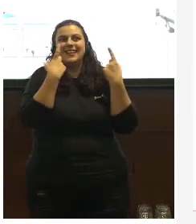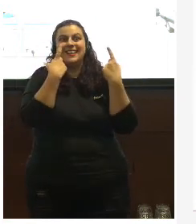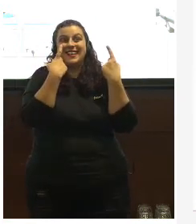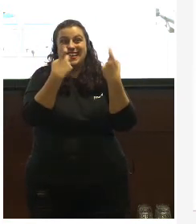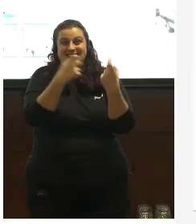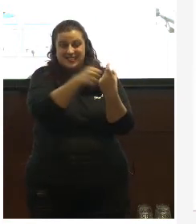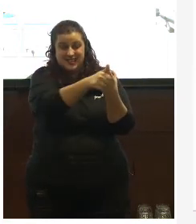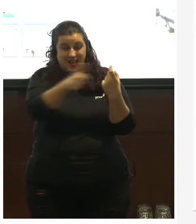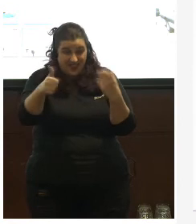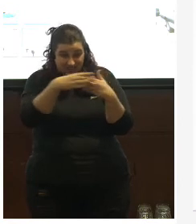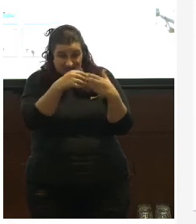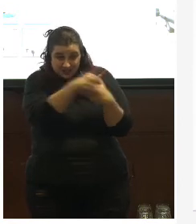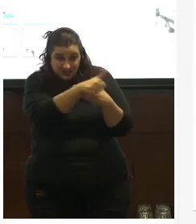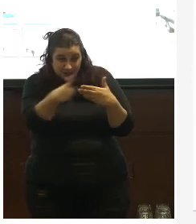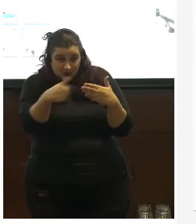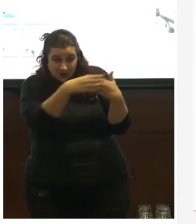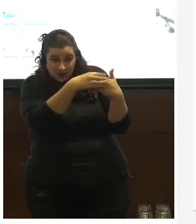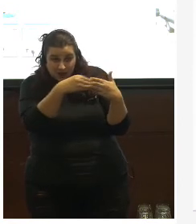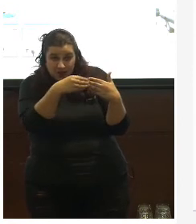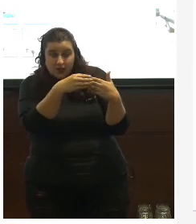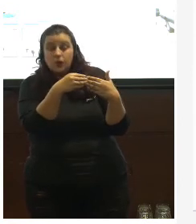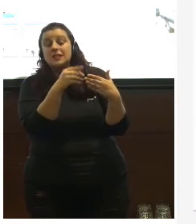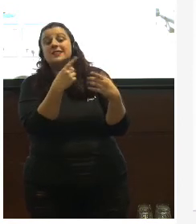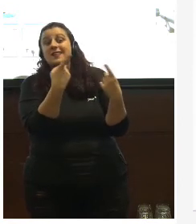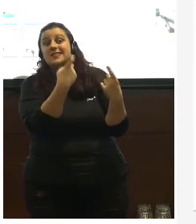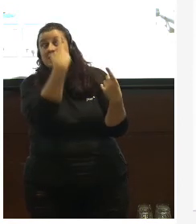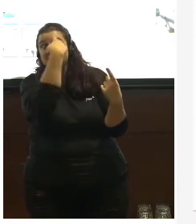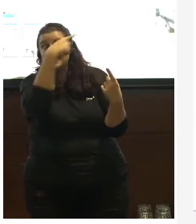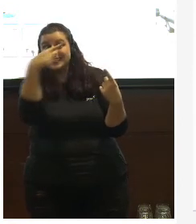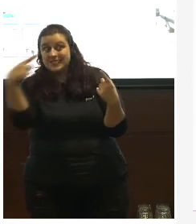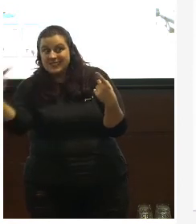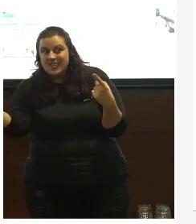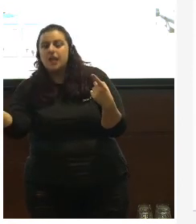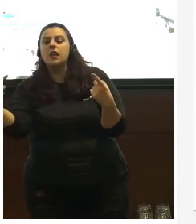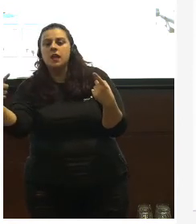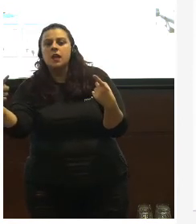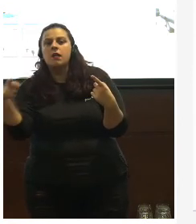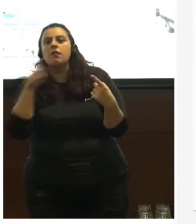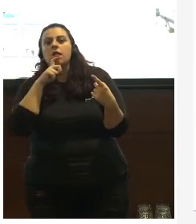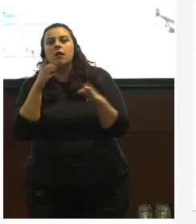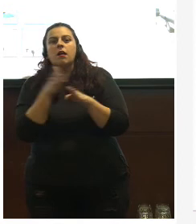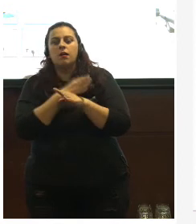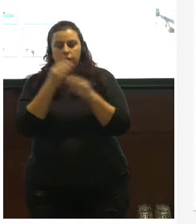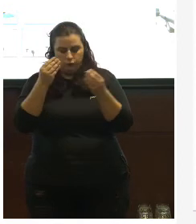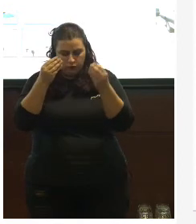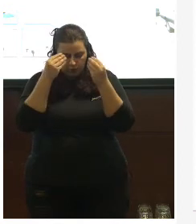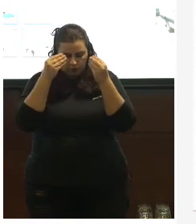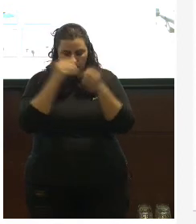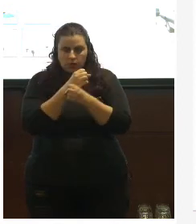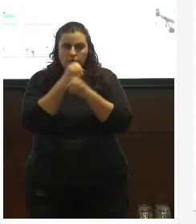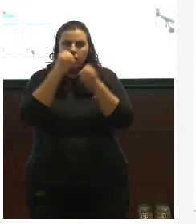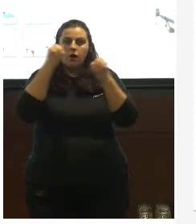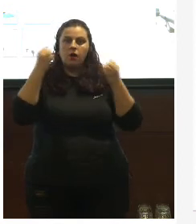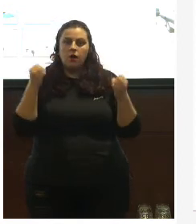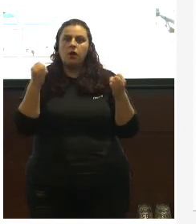training all the times. Myself, I try to understand how to design with my colleagues the best